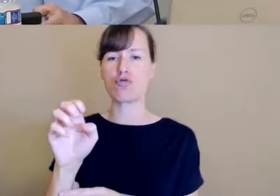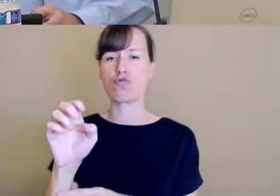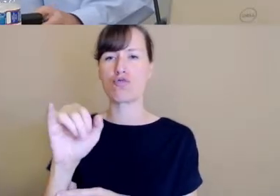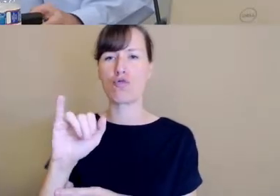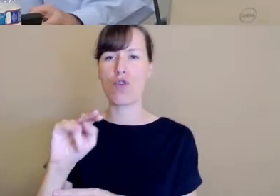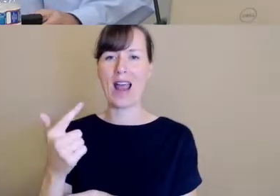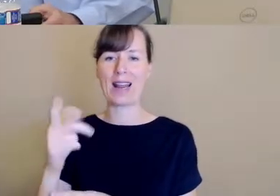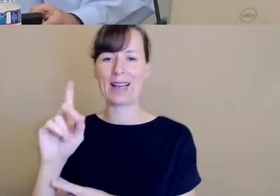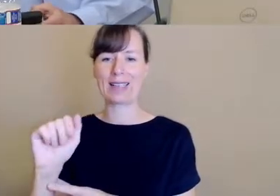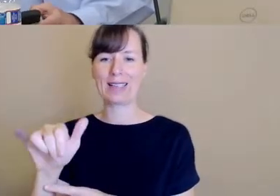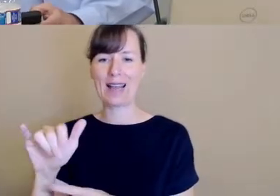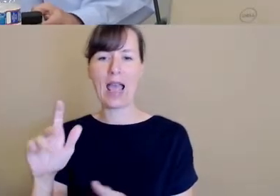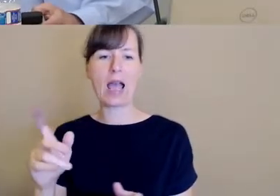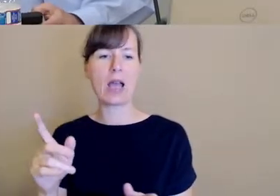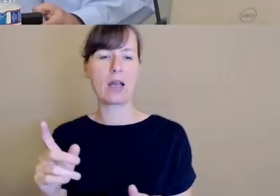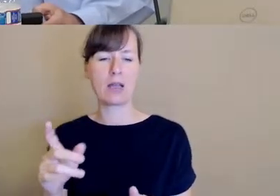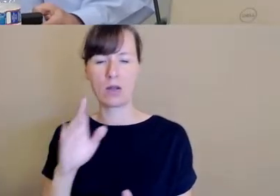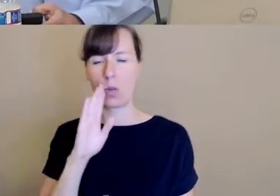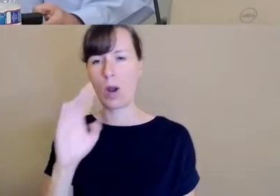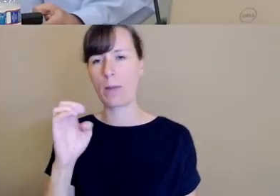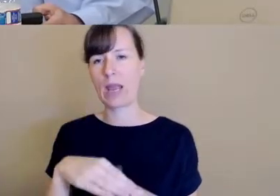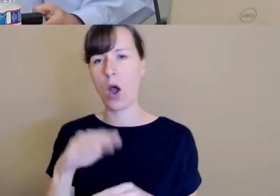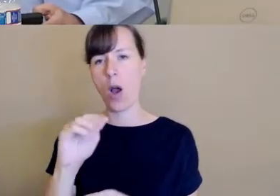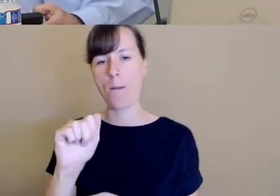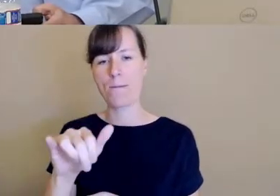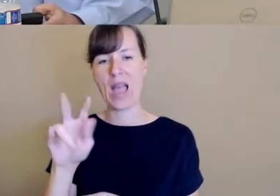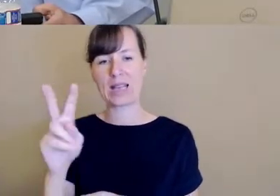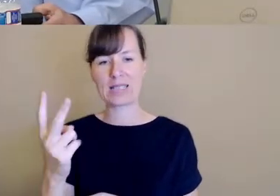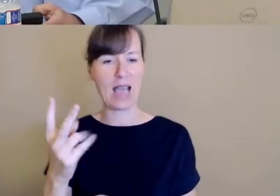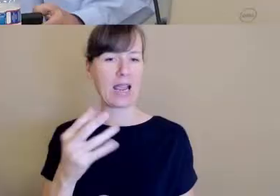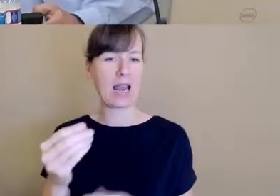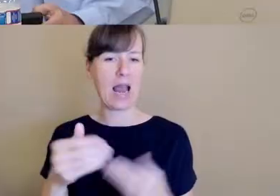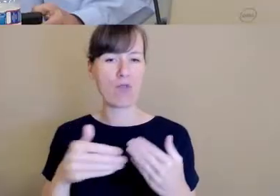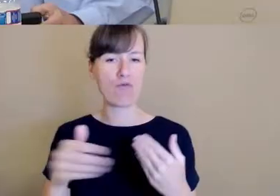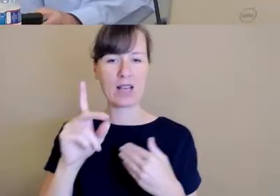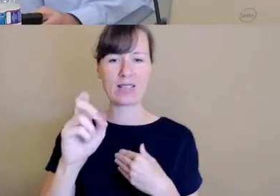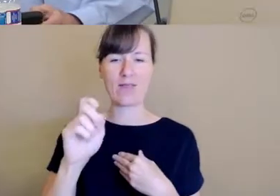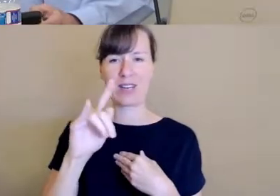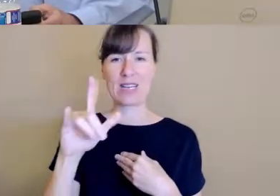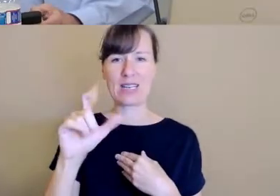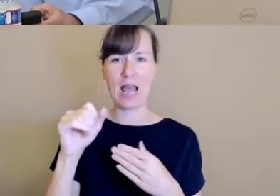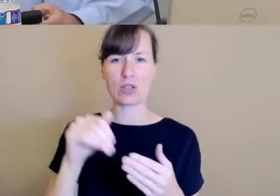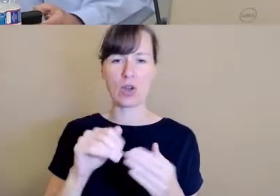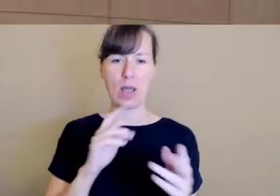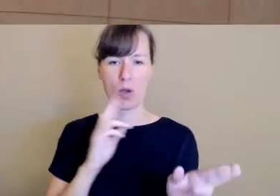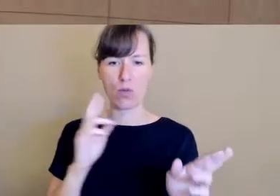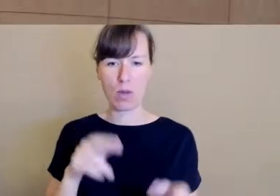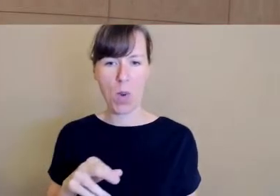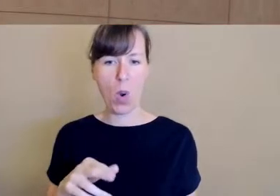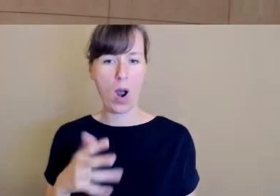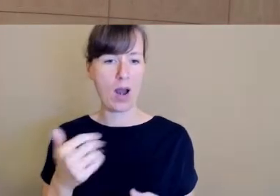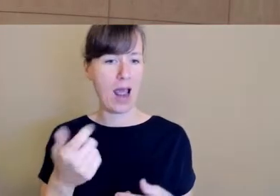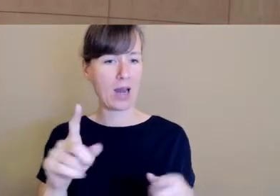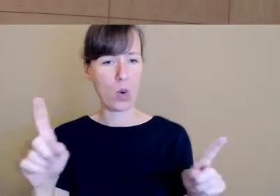report. Any questions? Council, any questions for the town administrator, acting?